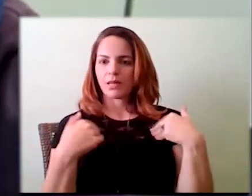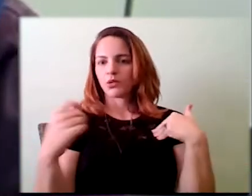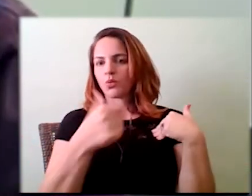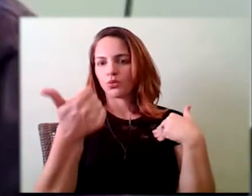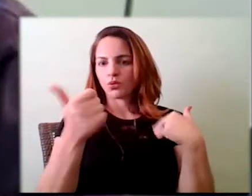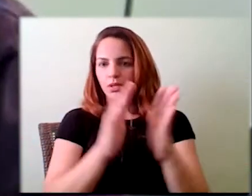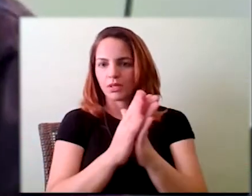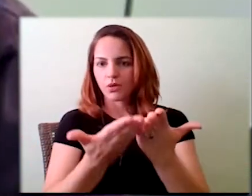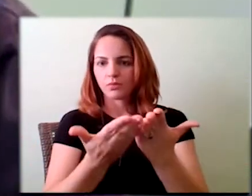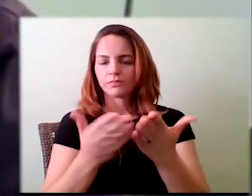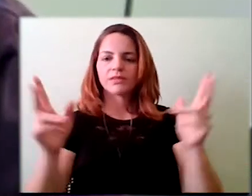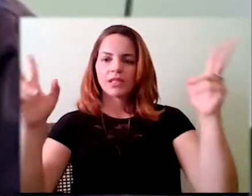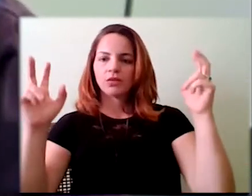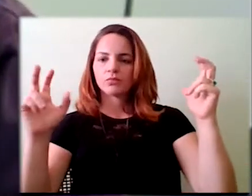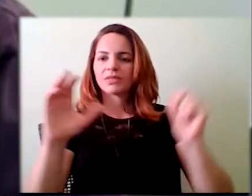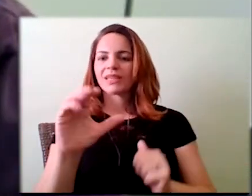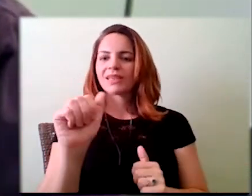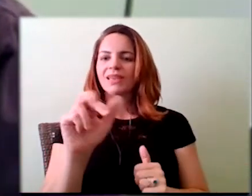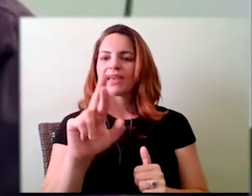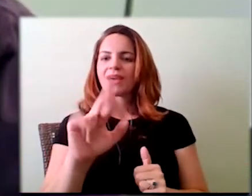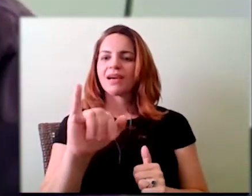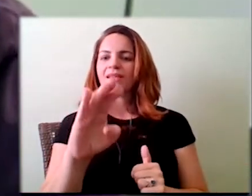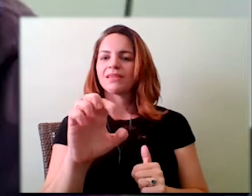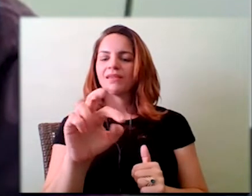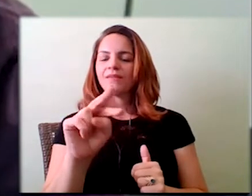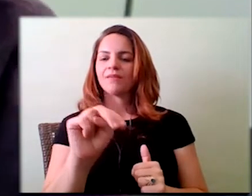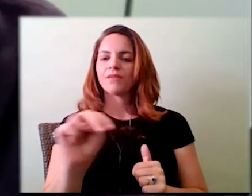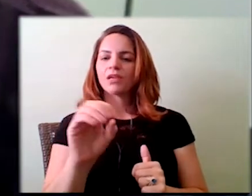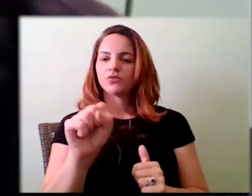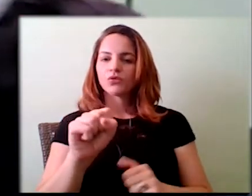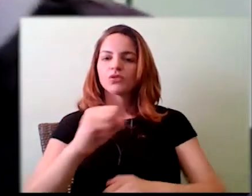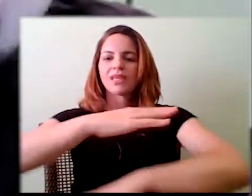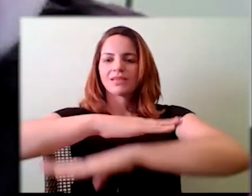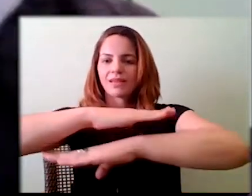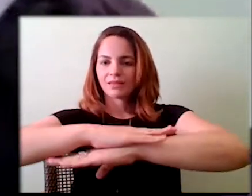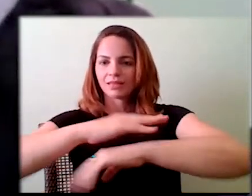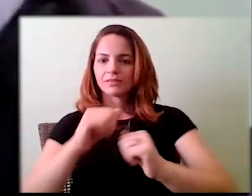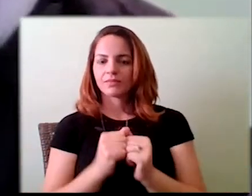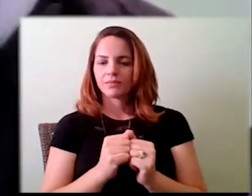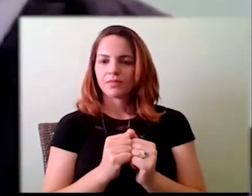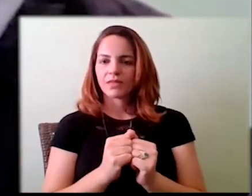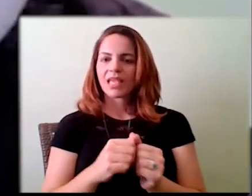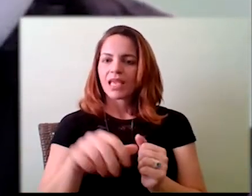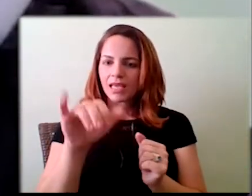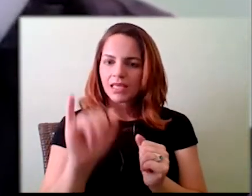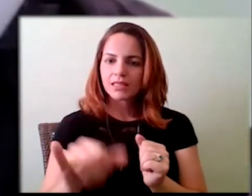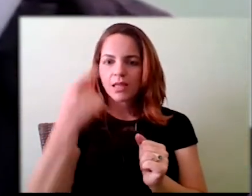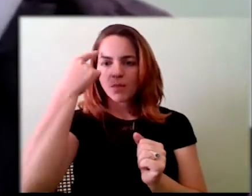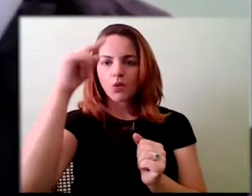Caribenos at the Table, How Migration, Health, and Race Intersect in New York City. This is by Melissa Fuster.